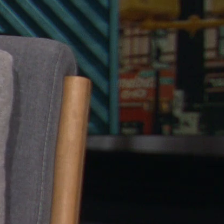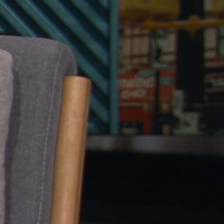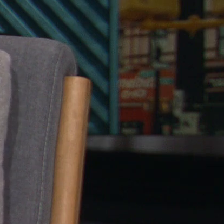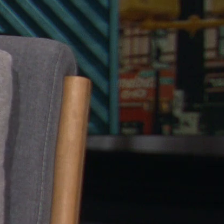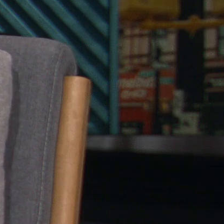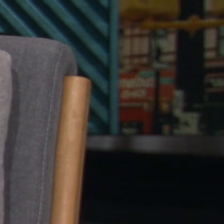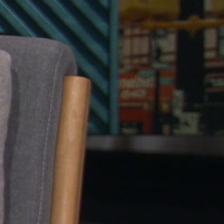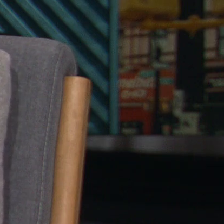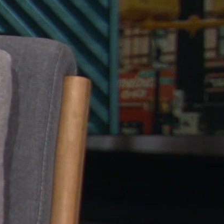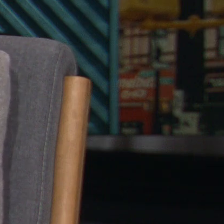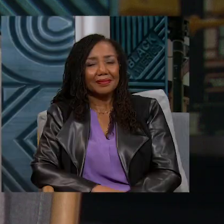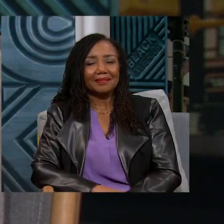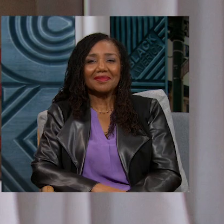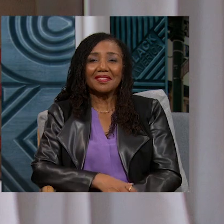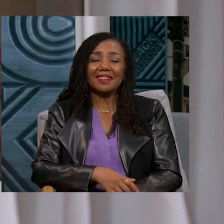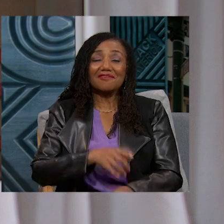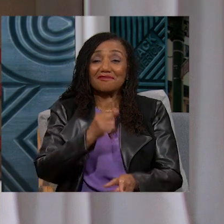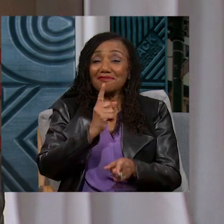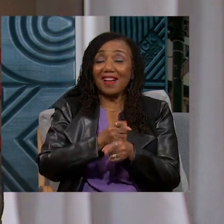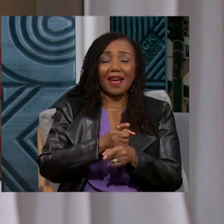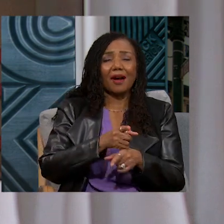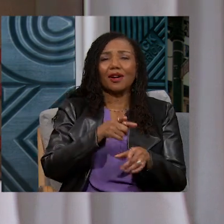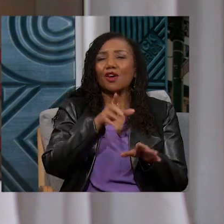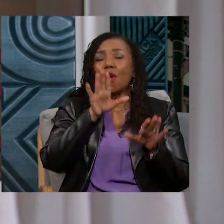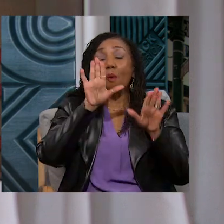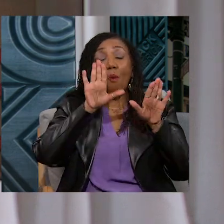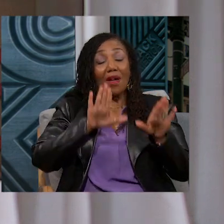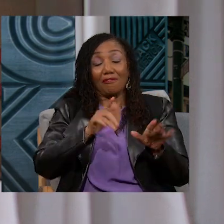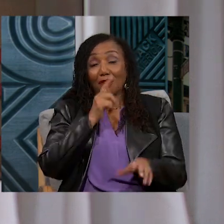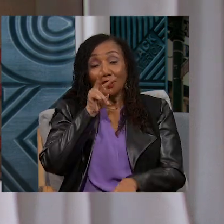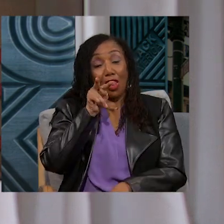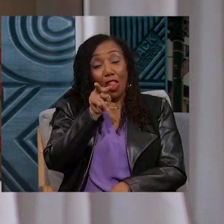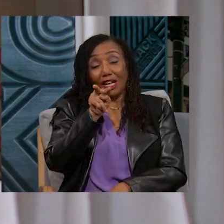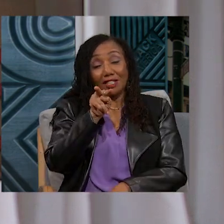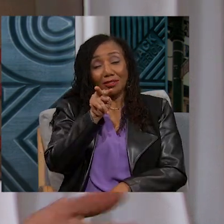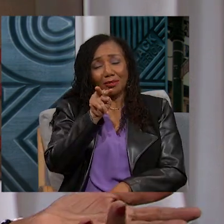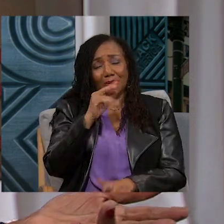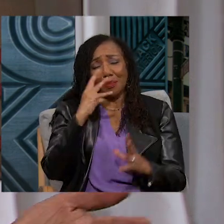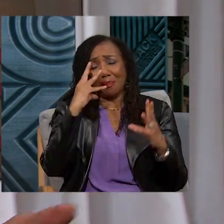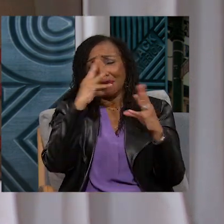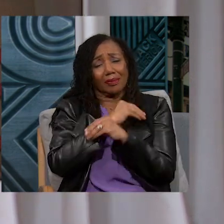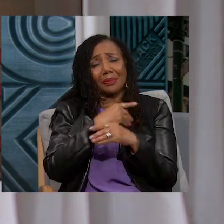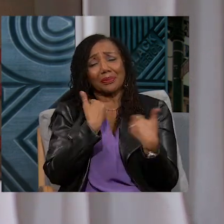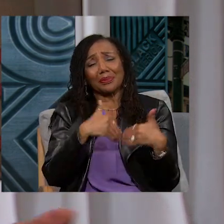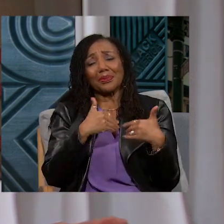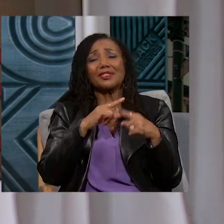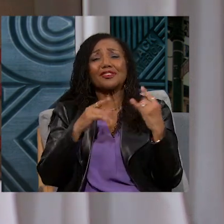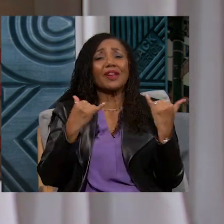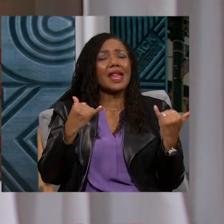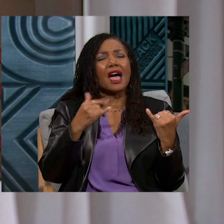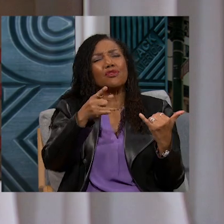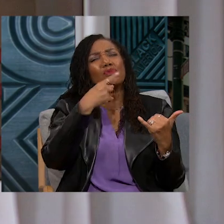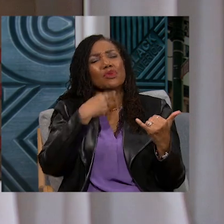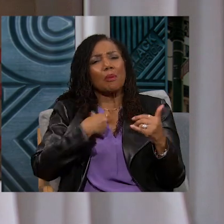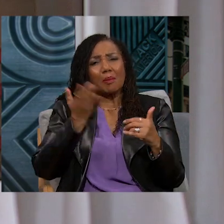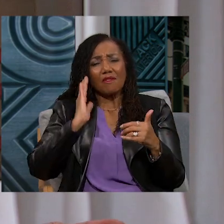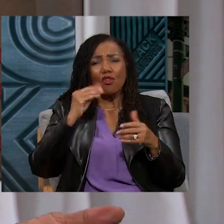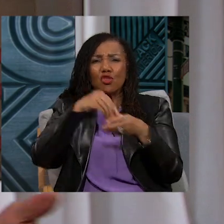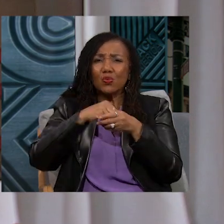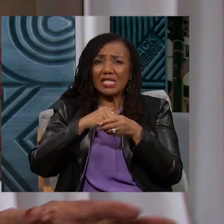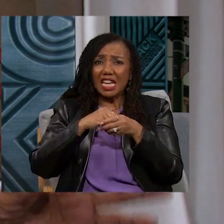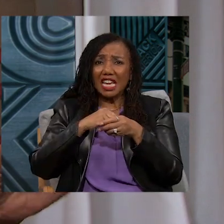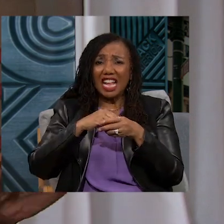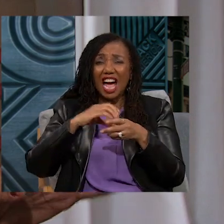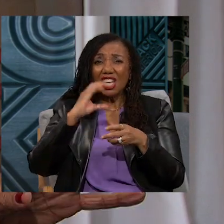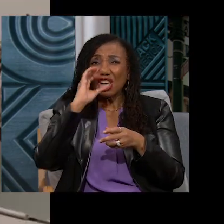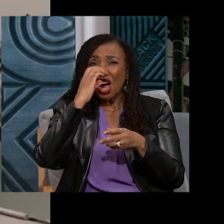for all communities. Right. Well, you're wonderful to look at. I tell you. You know this. So now you were telling me that you were in the